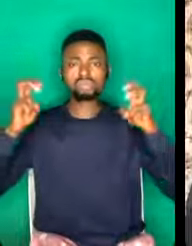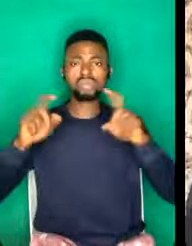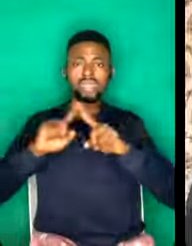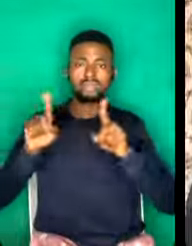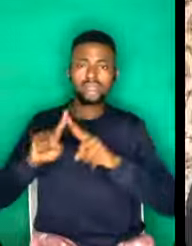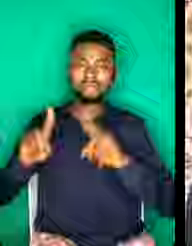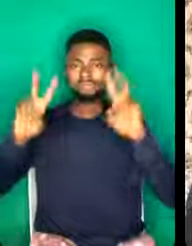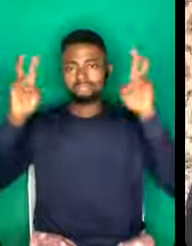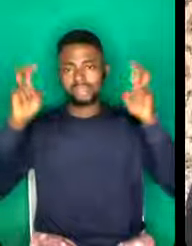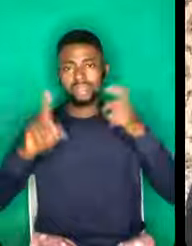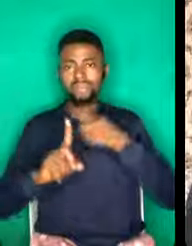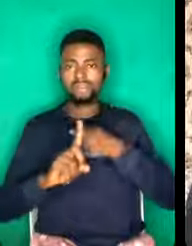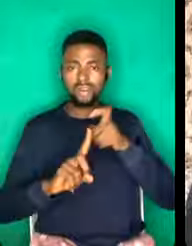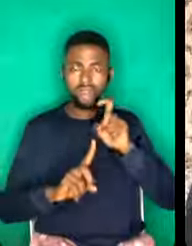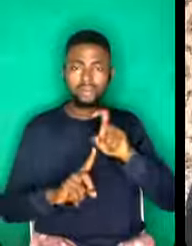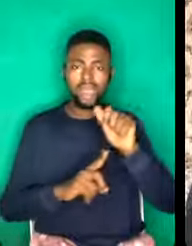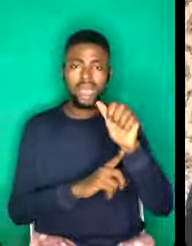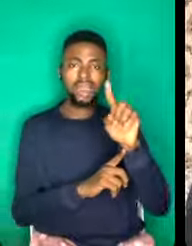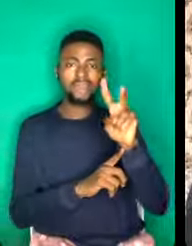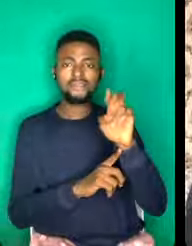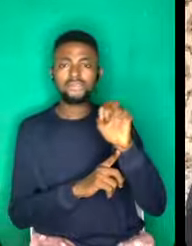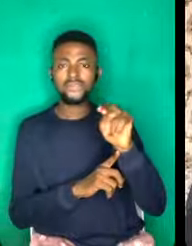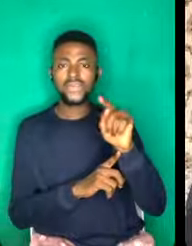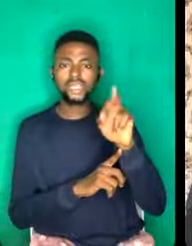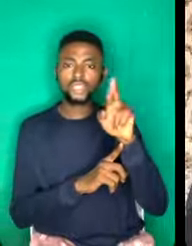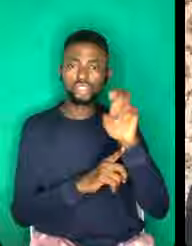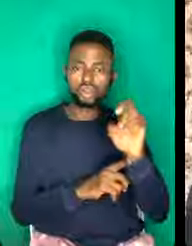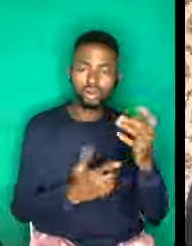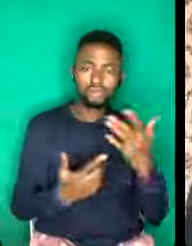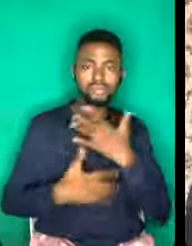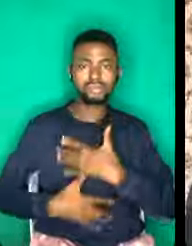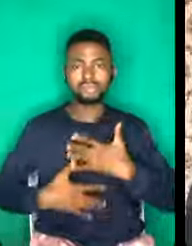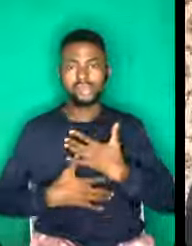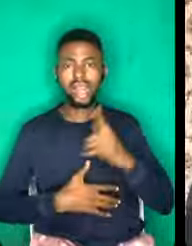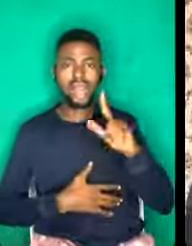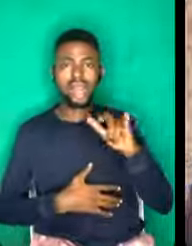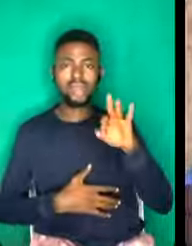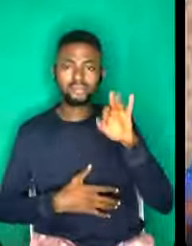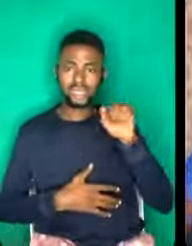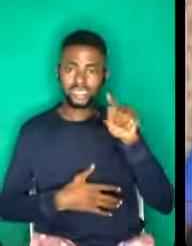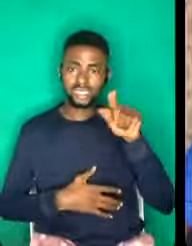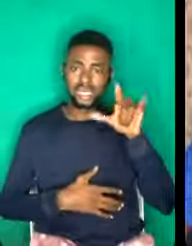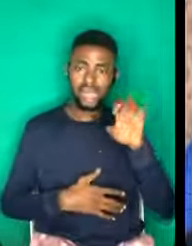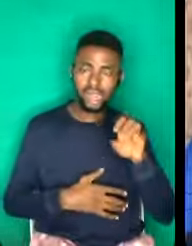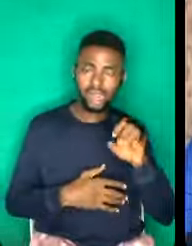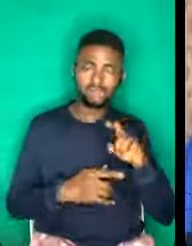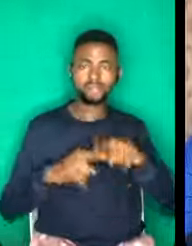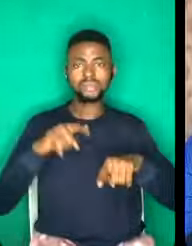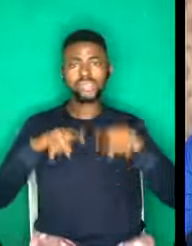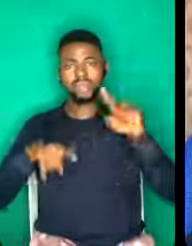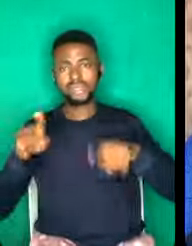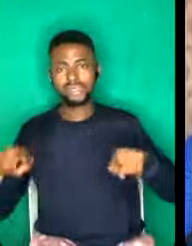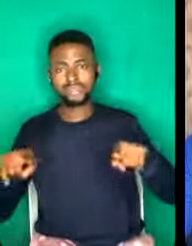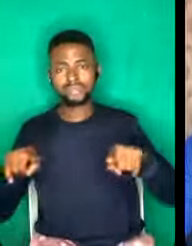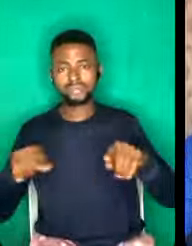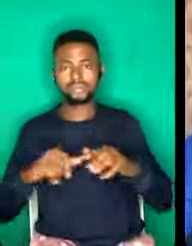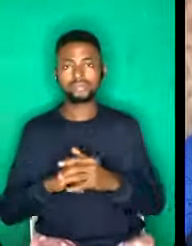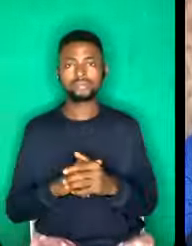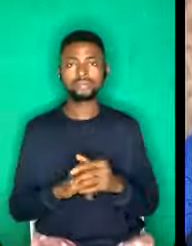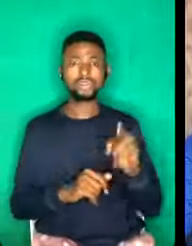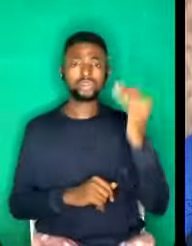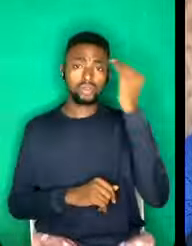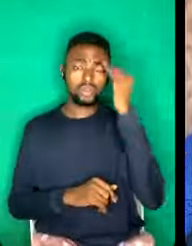adventure, from the stage of lifestyle, from the stage of diversity in order, things that